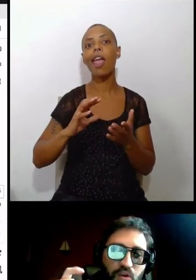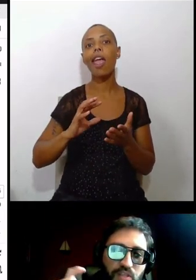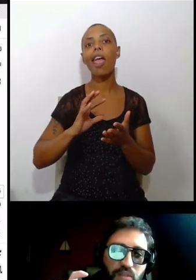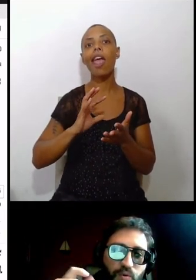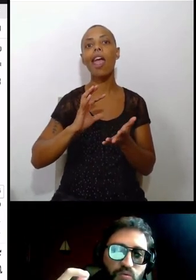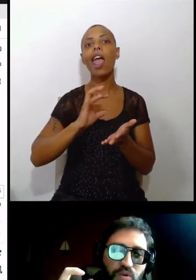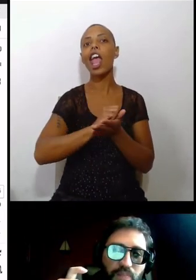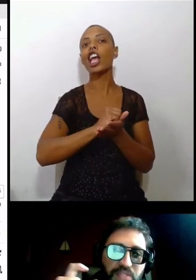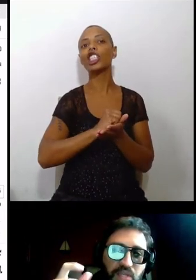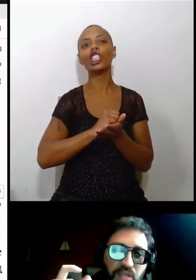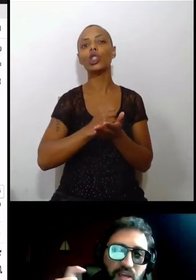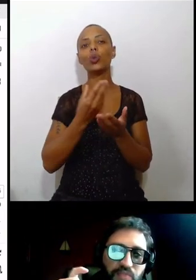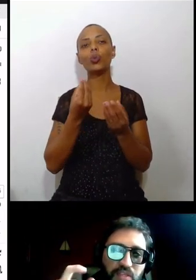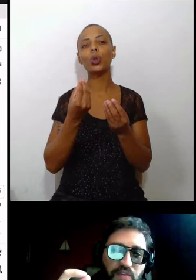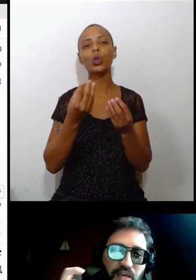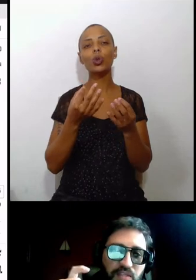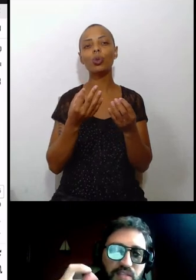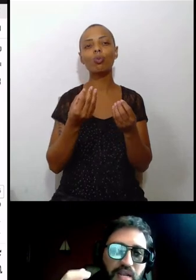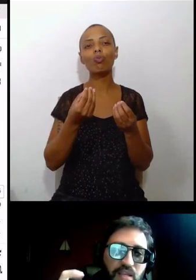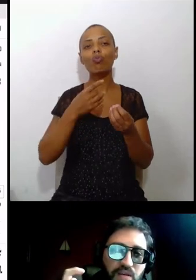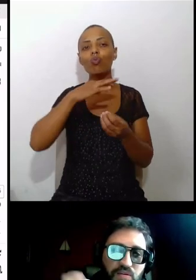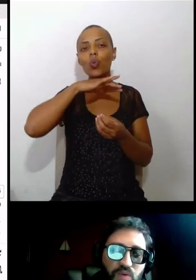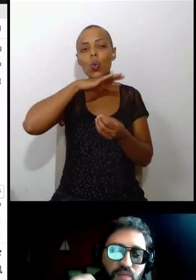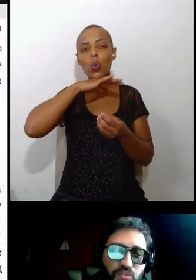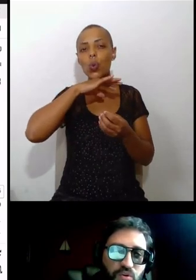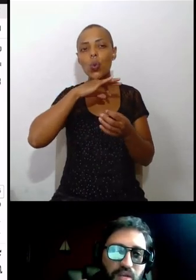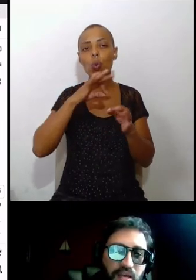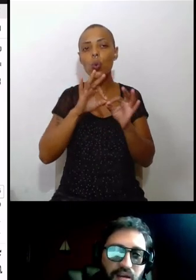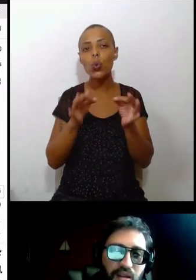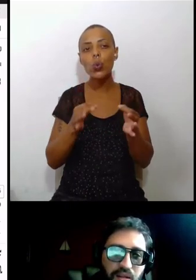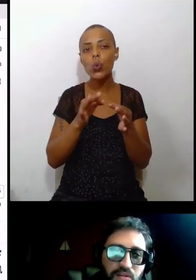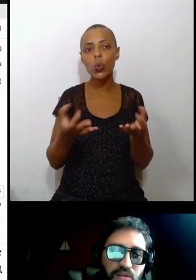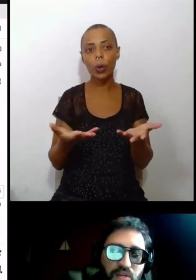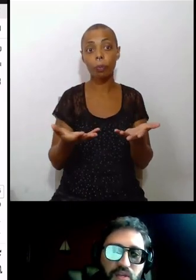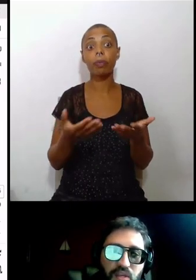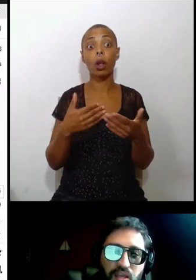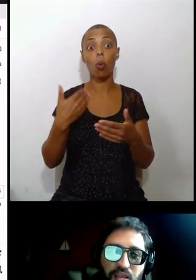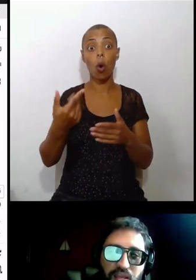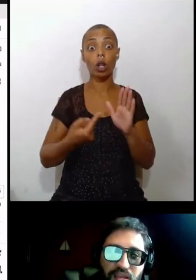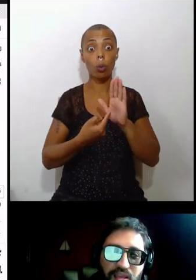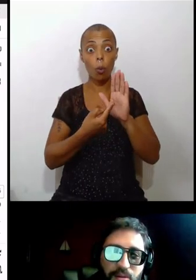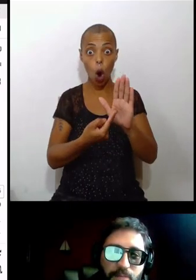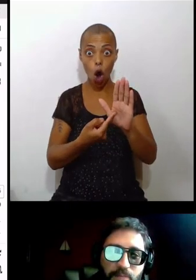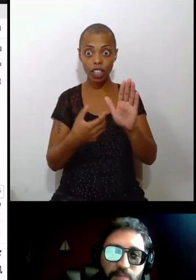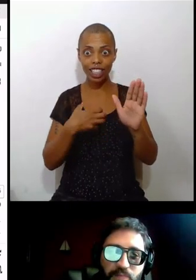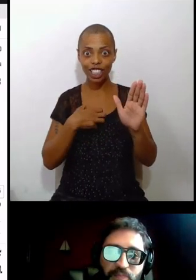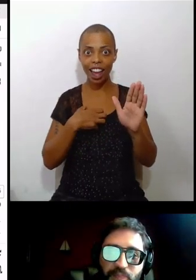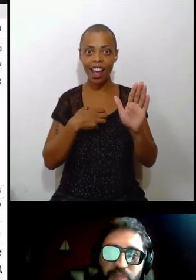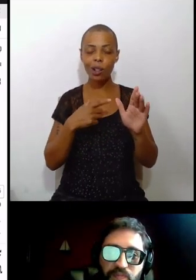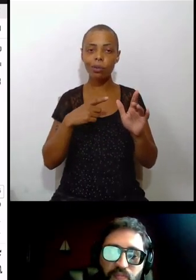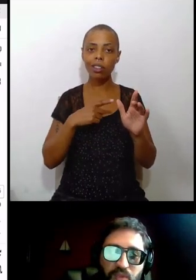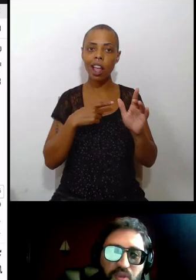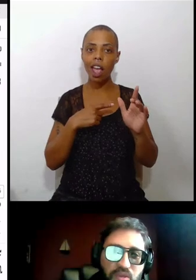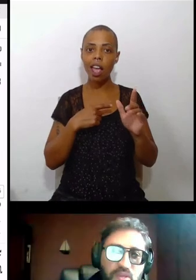because the Technologies were not so developed so uh